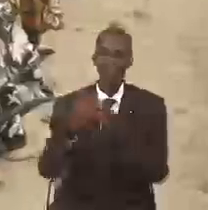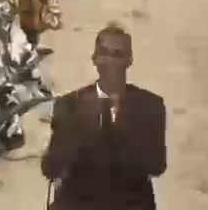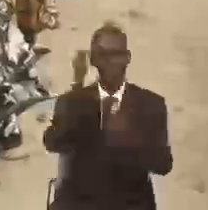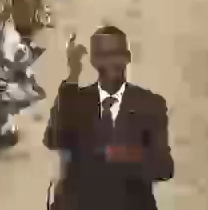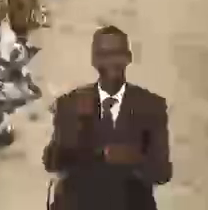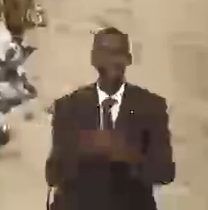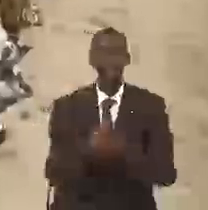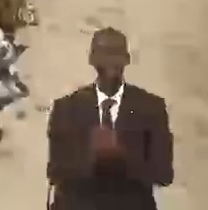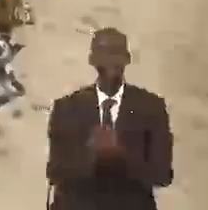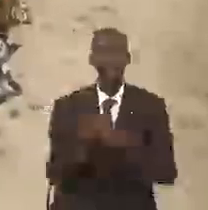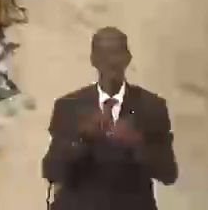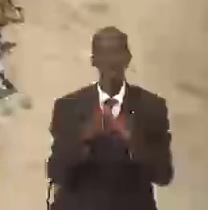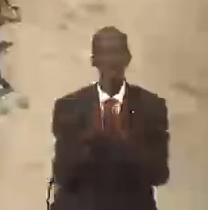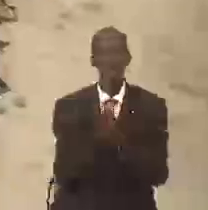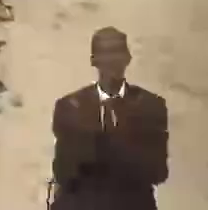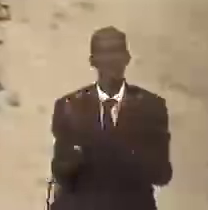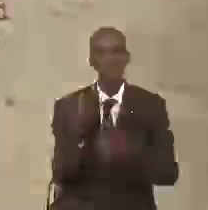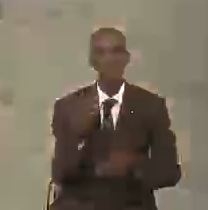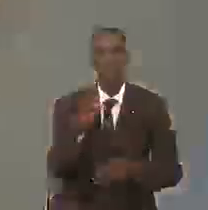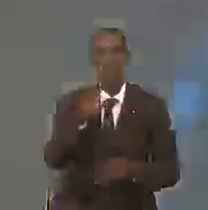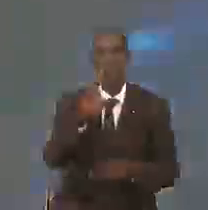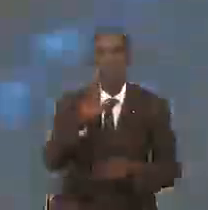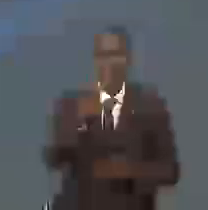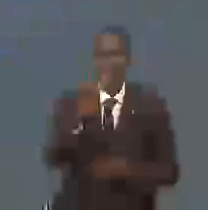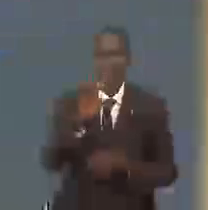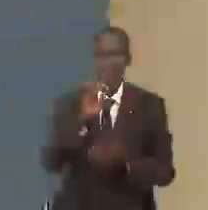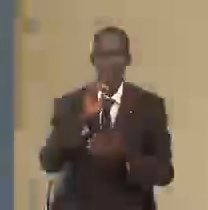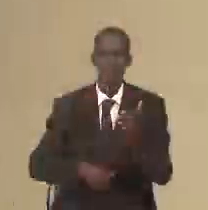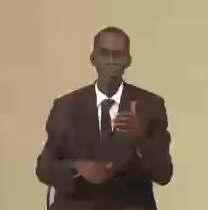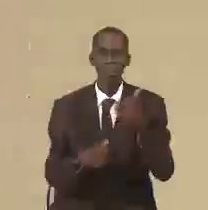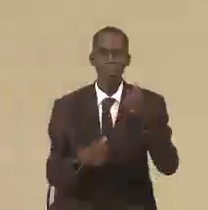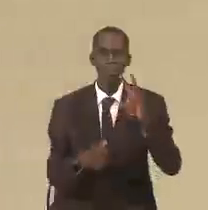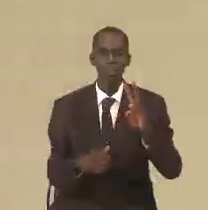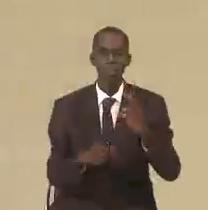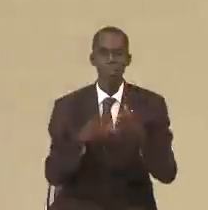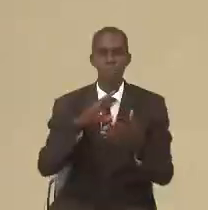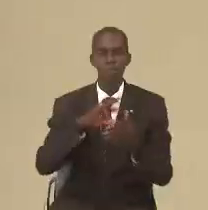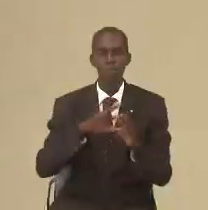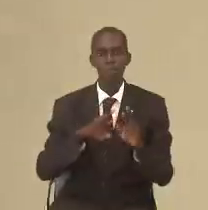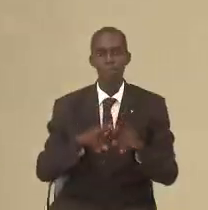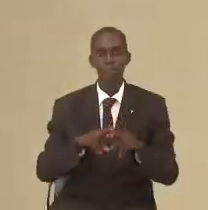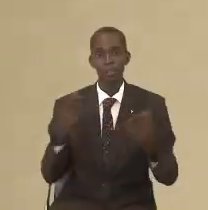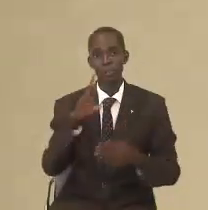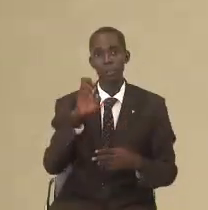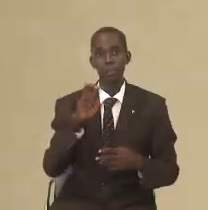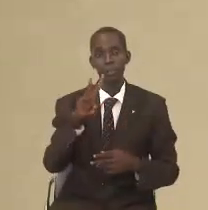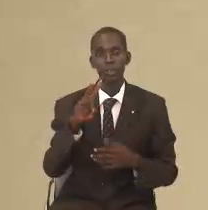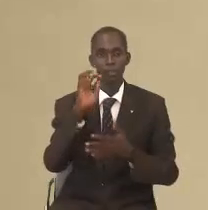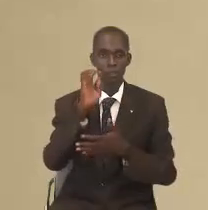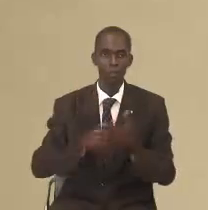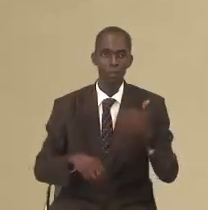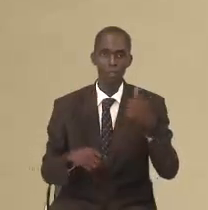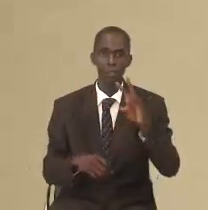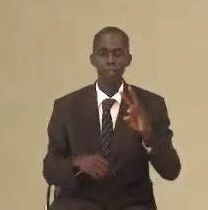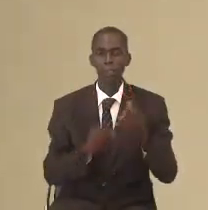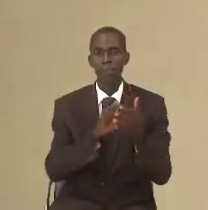at Revelation chapter 16. We're reading from verse 15. Revelation chapter 16, verse